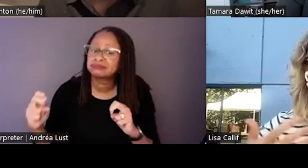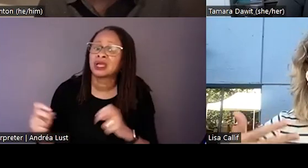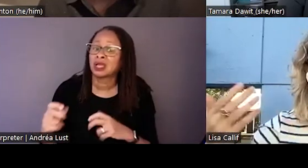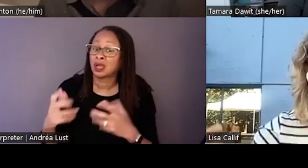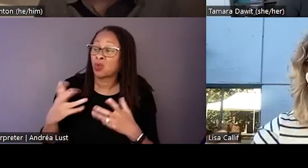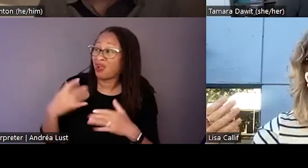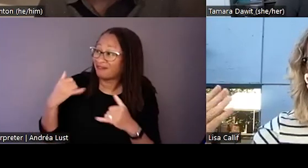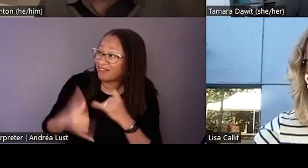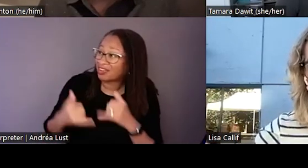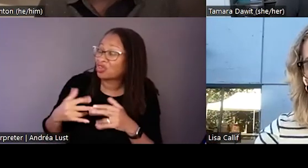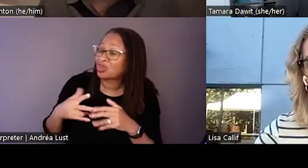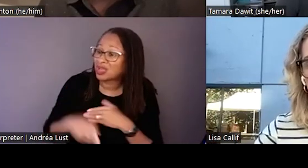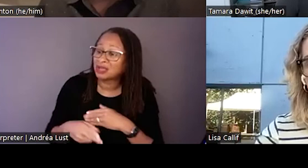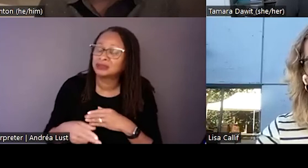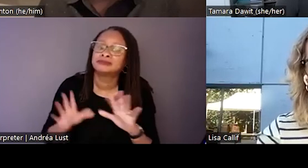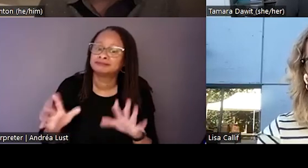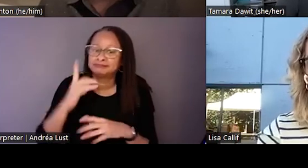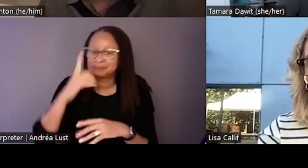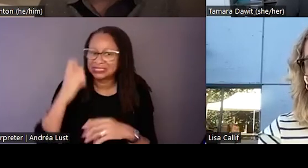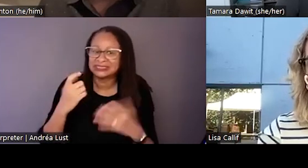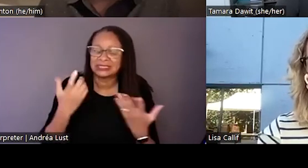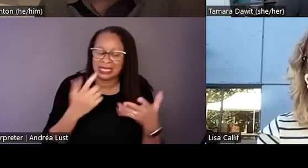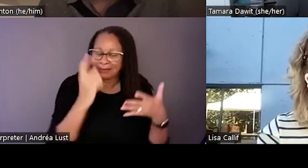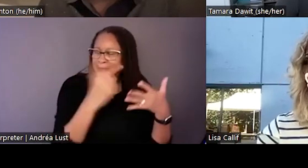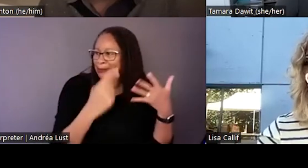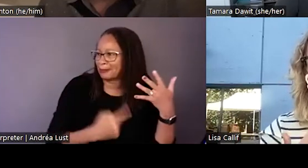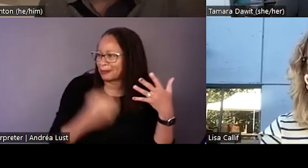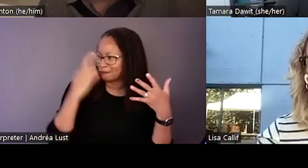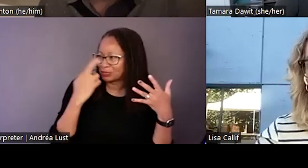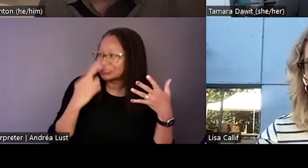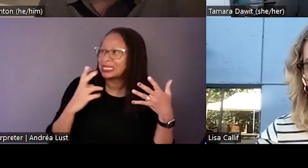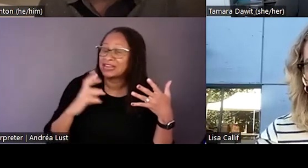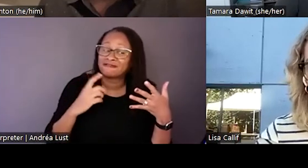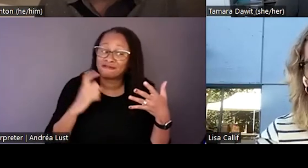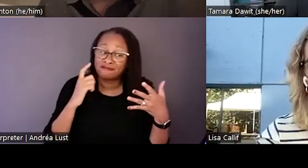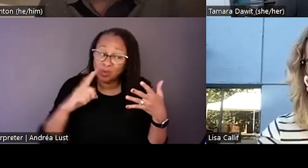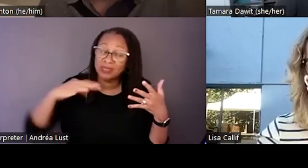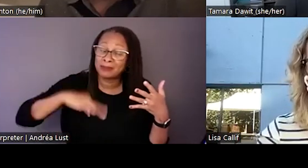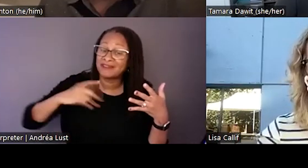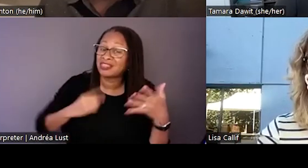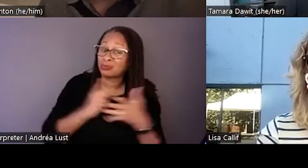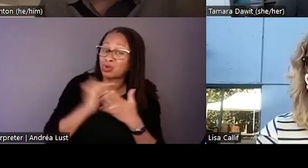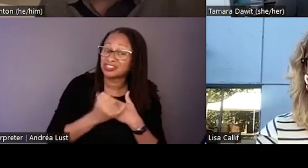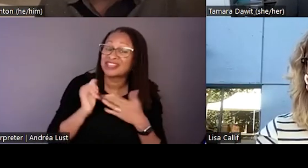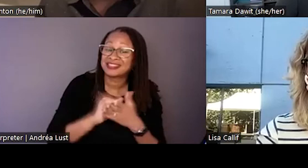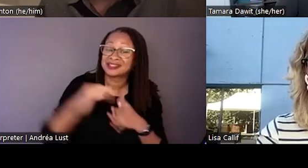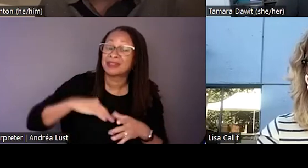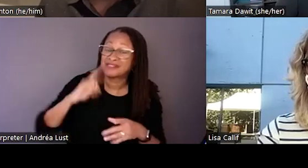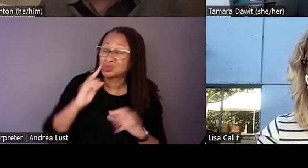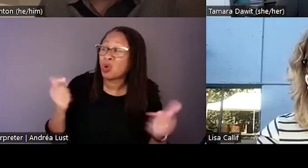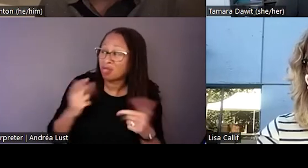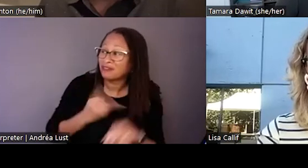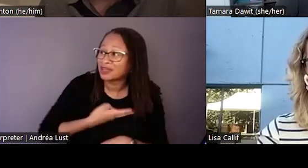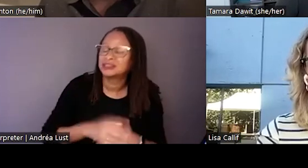We want final cut for these really legitimate reasons and for the viability of the project, which is good for everybody. So there are things that we